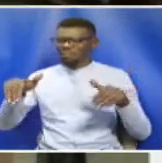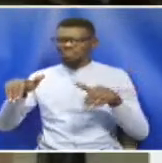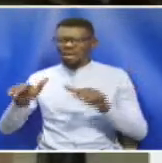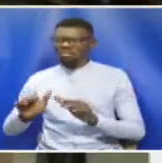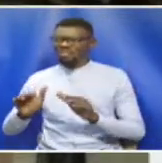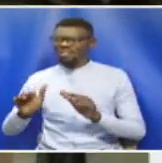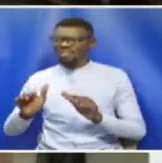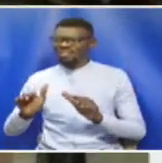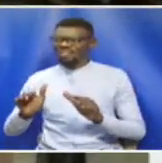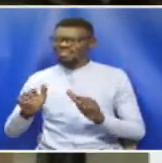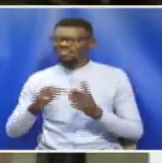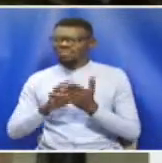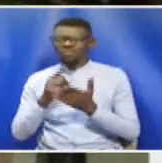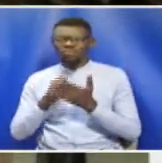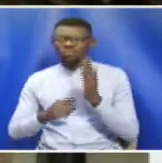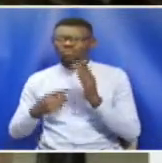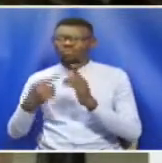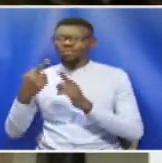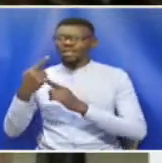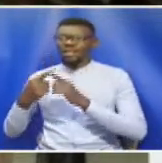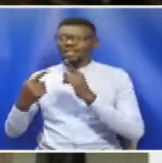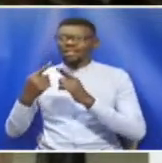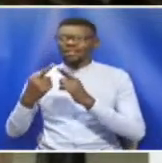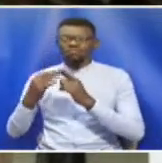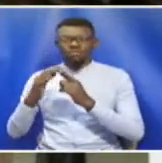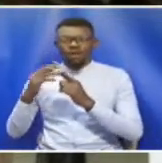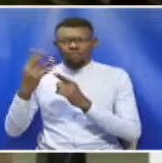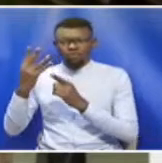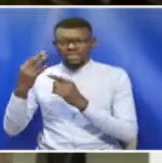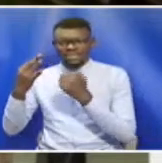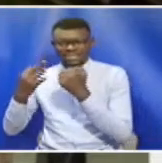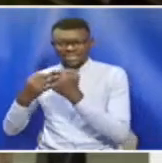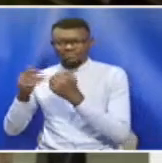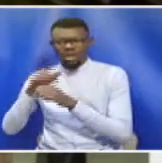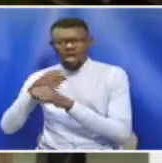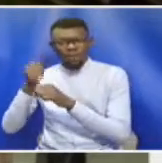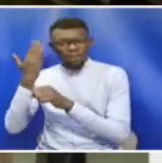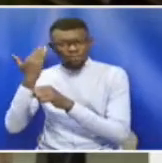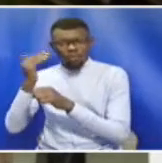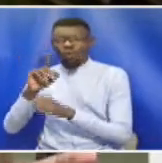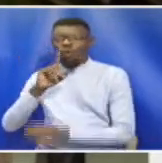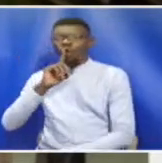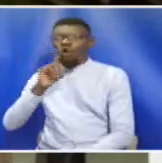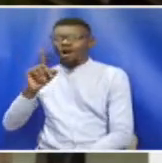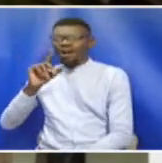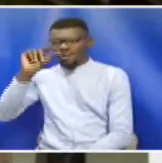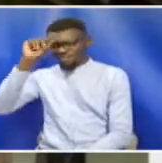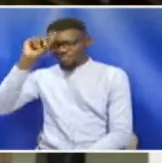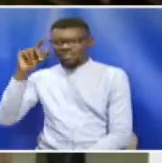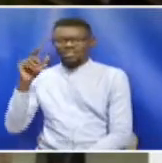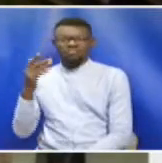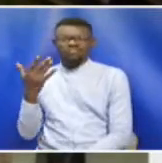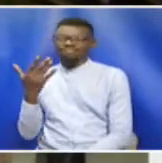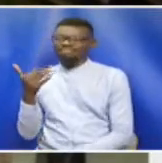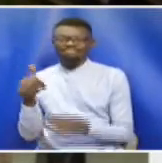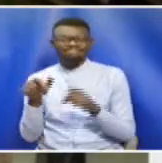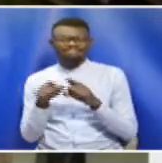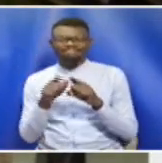symbolic of the 48-hour period between the time he gave the ultimatum to the government to the time he